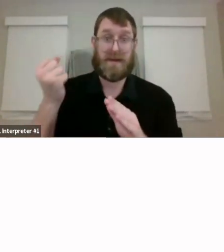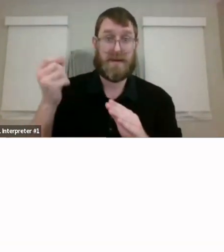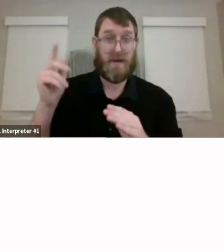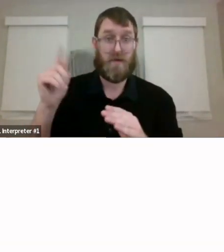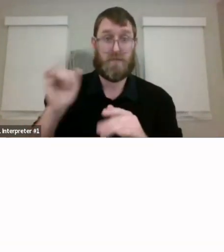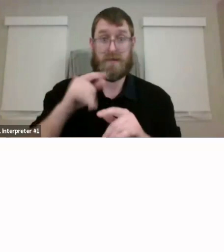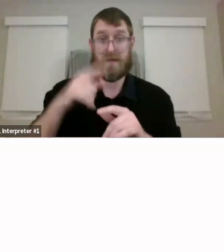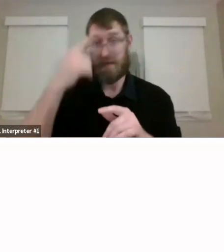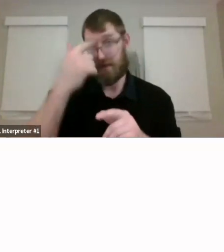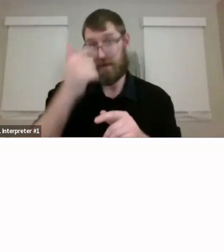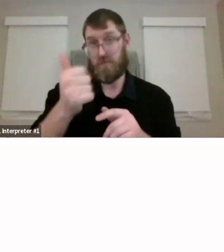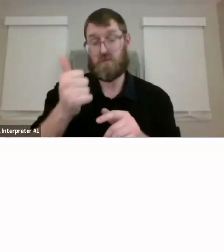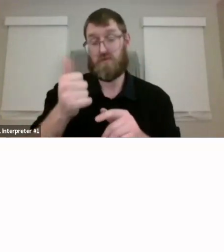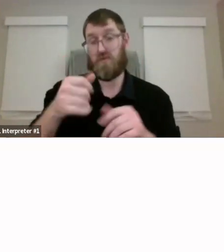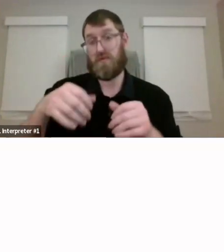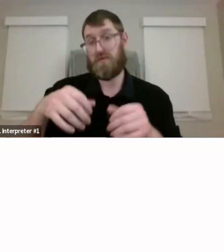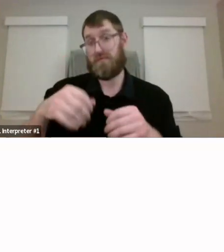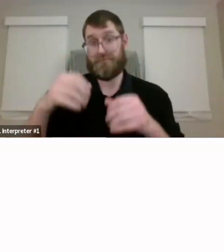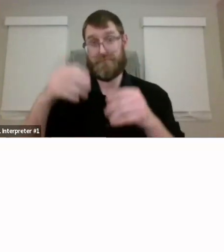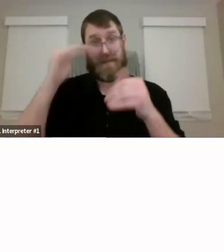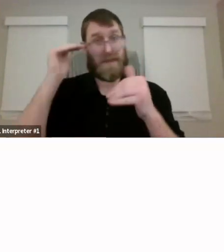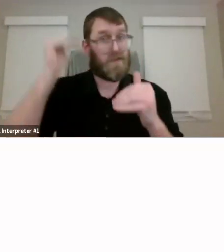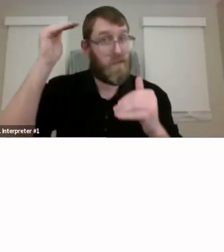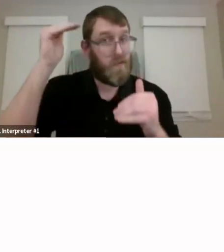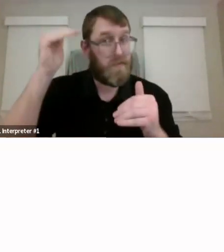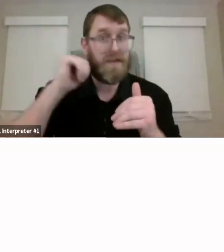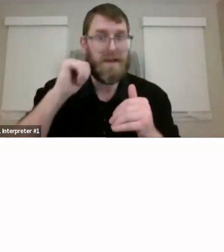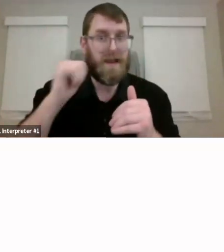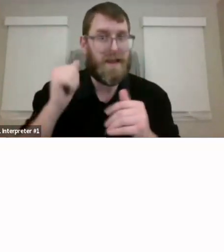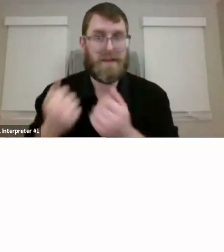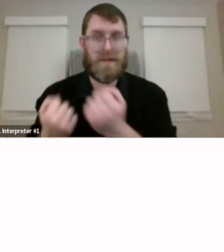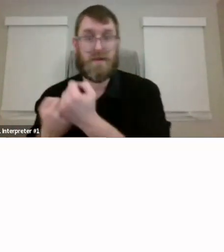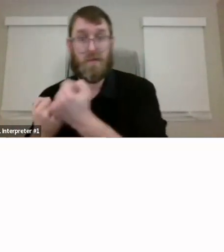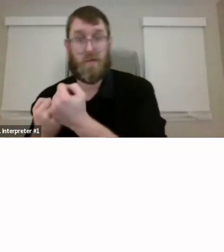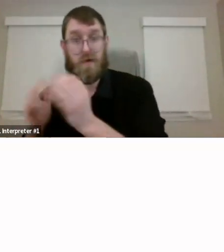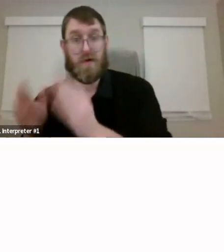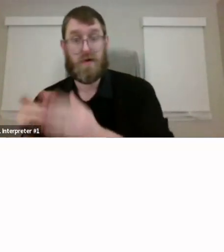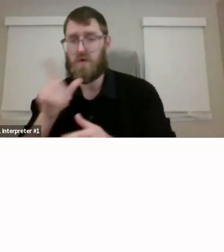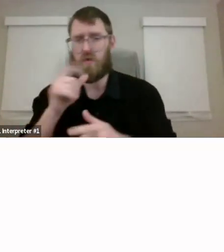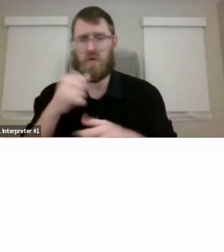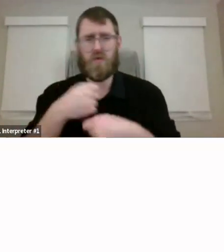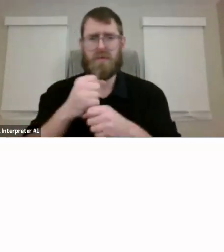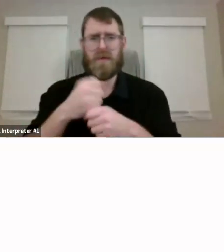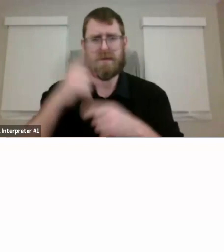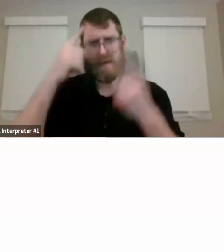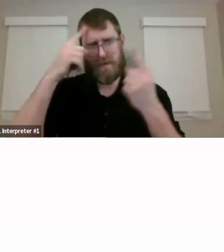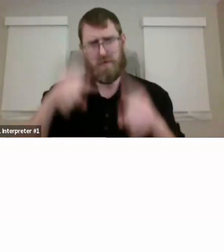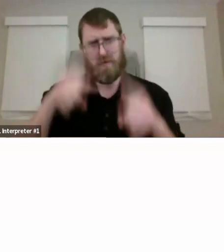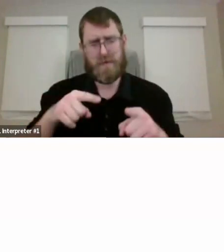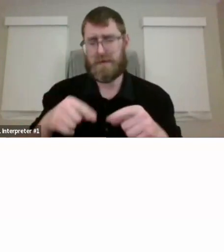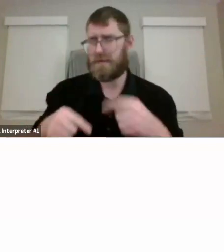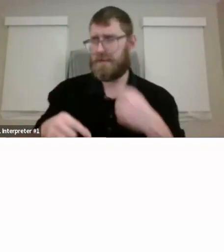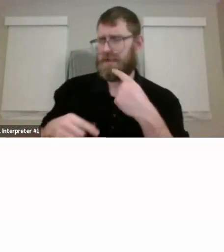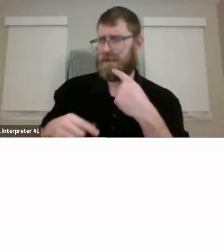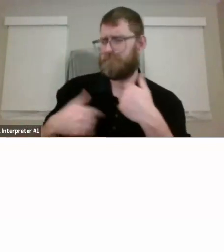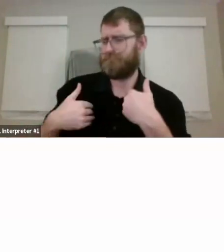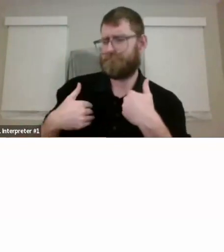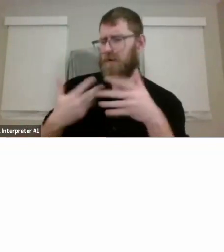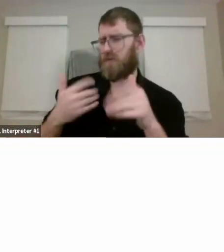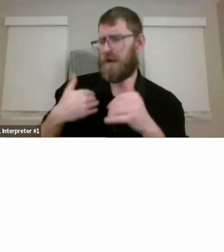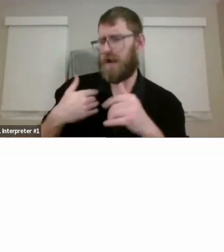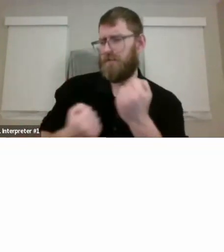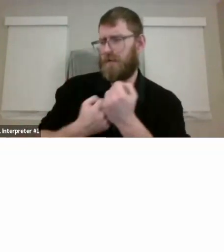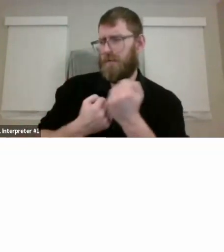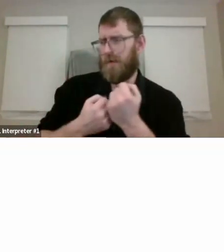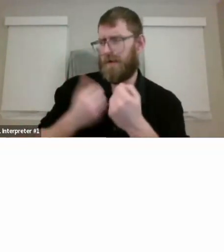to the adult and not the supporters. So whoever creates the agreement, if they decide, I don't want to be able to have supporters anymore, they can say, I don't